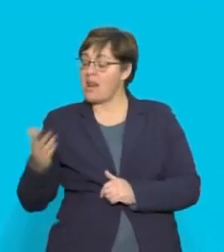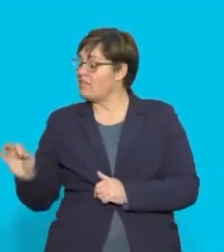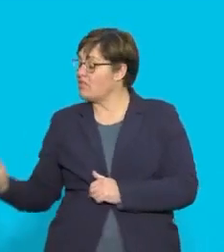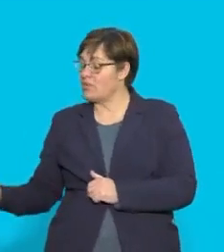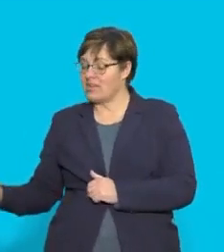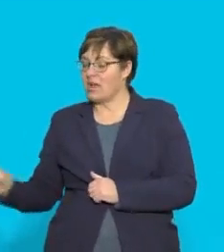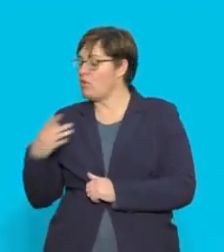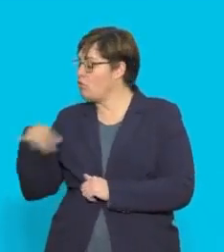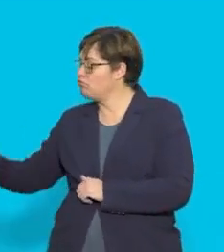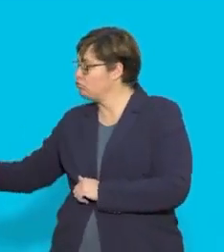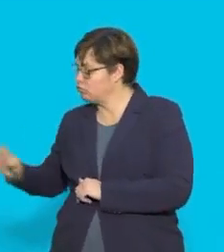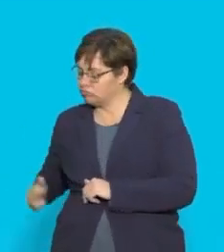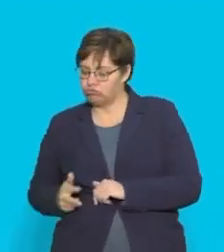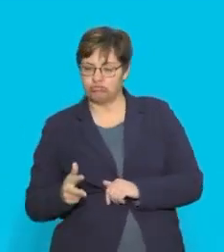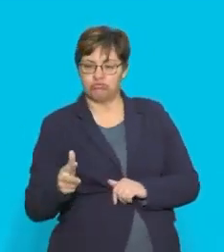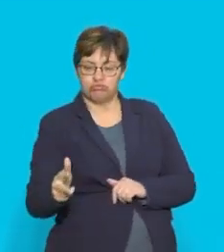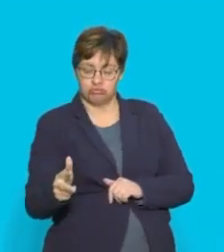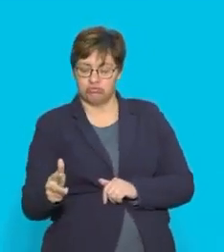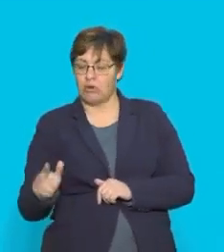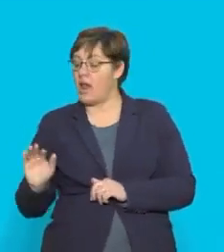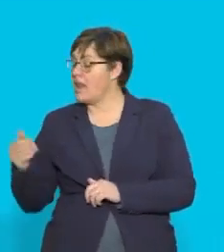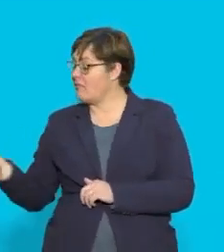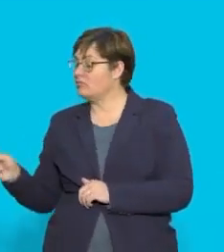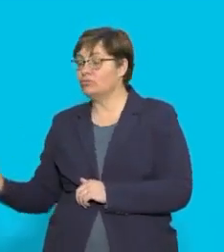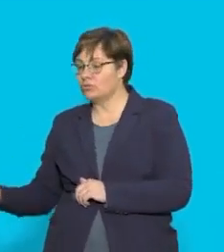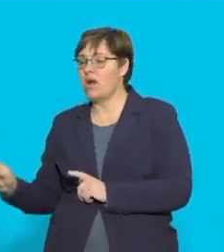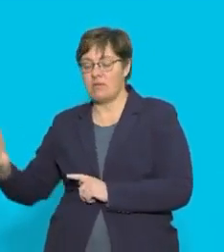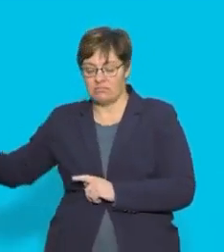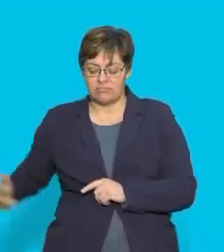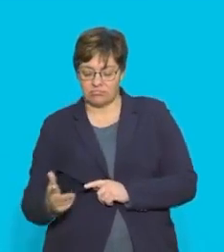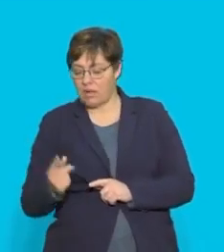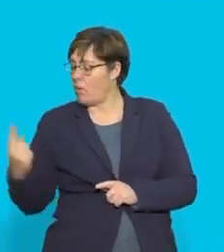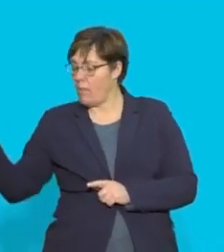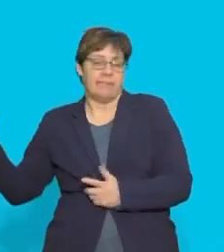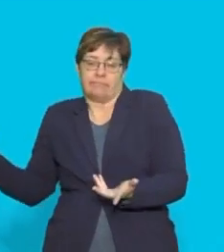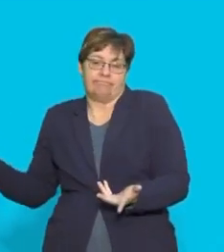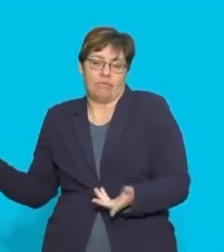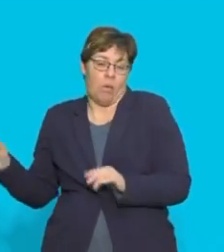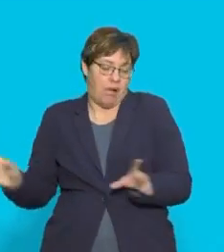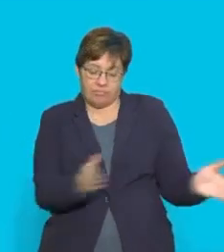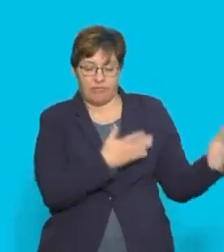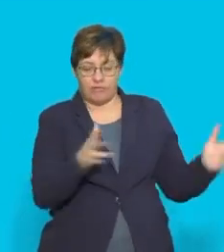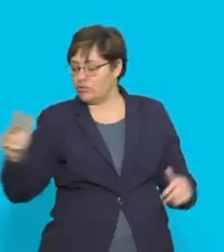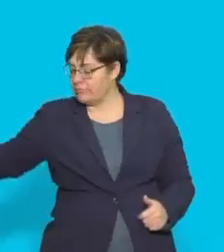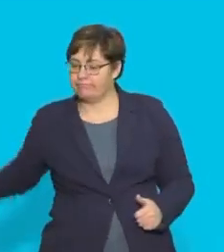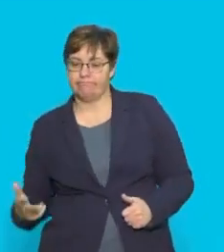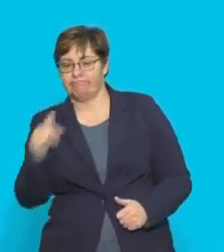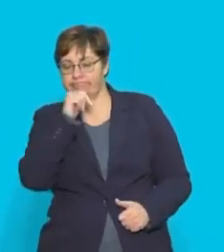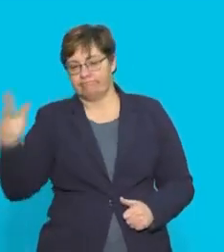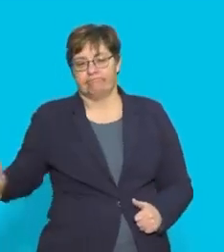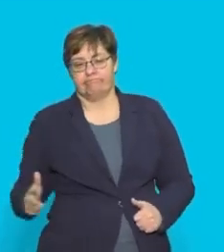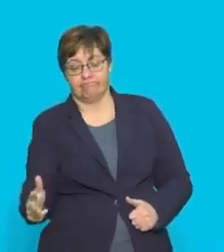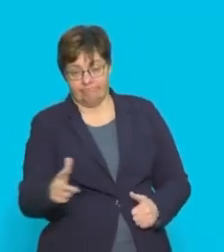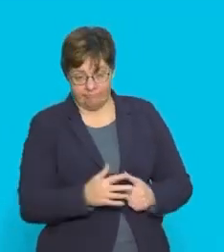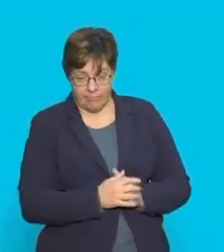Then 2. Then the last car will have only 1 choice because the rest will be taken. So then